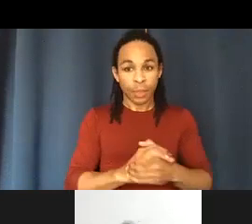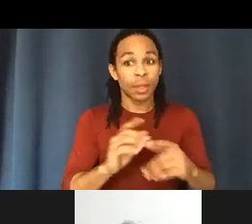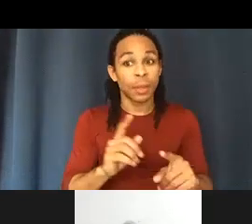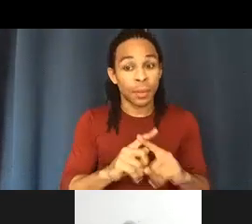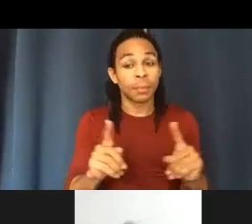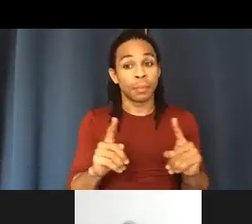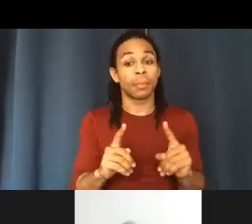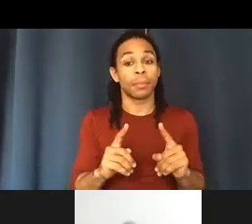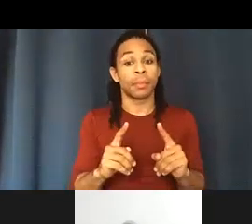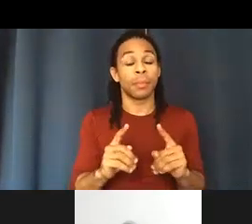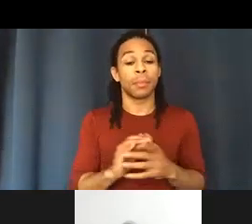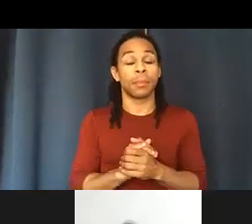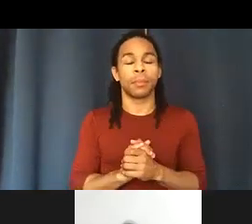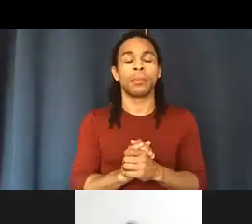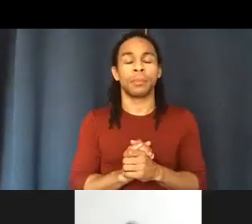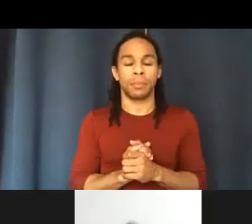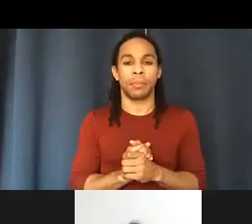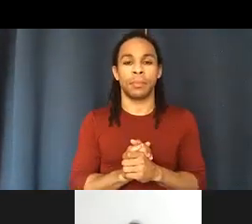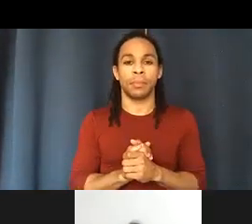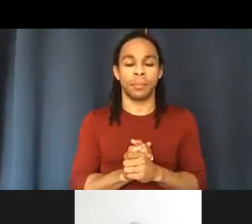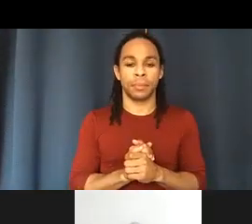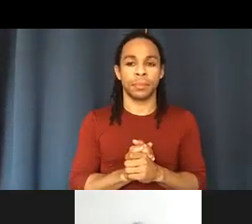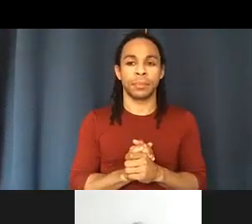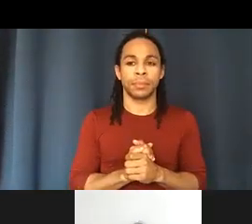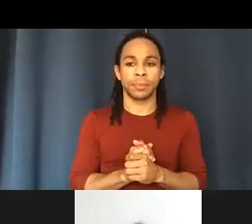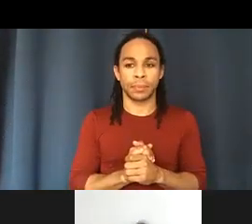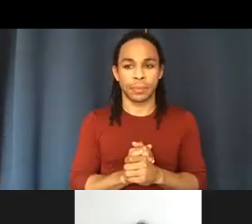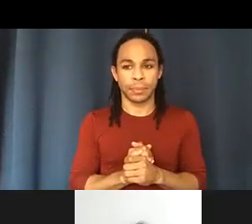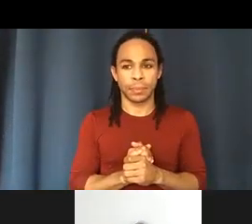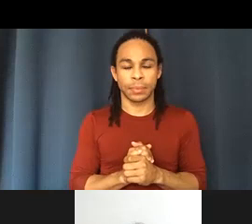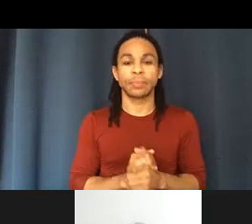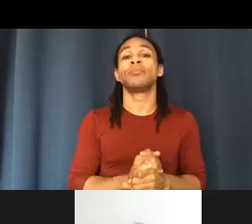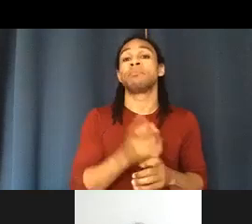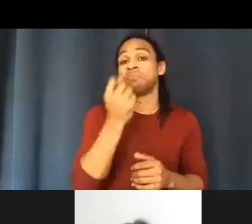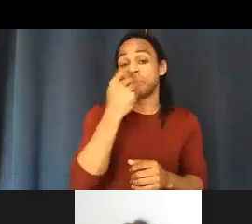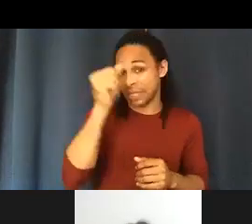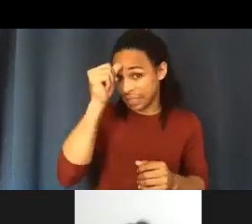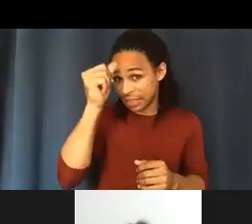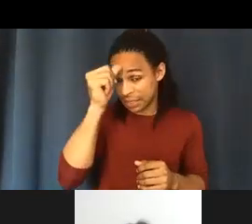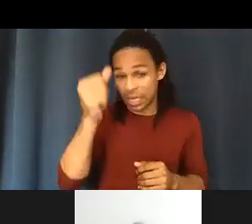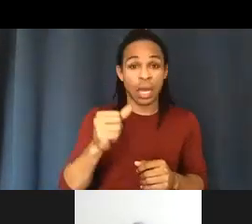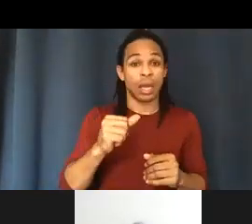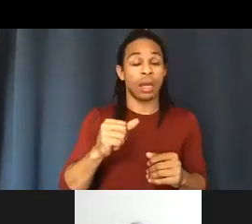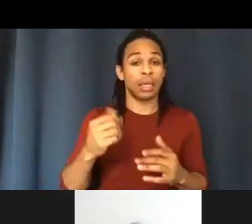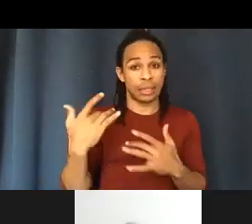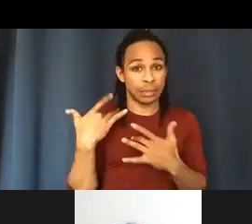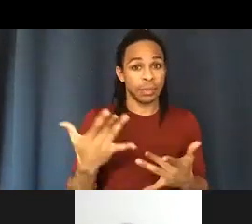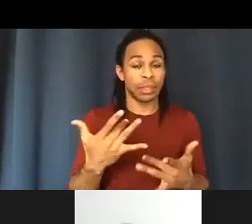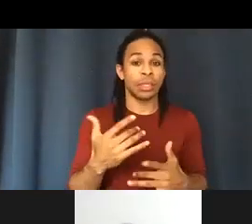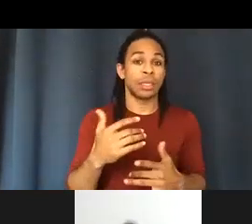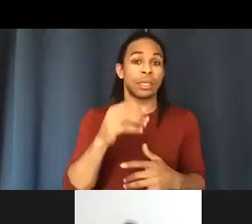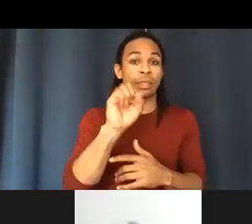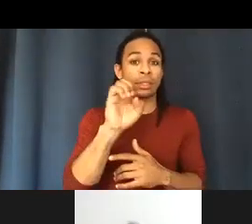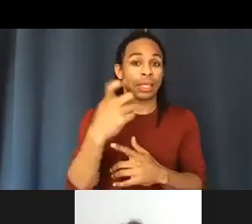because on your normal days, sexual and reproductive health services are weakened, so they automatically become a